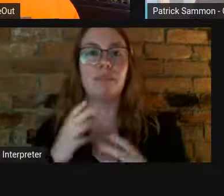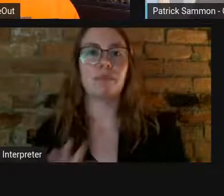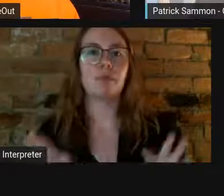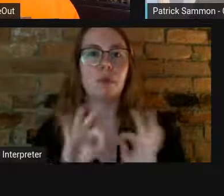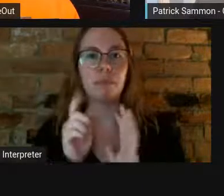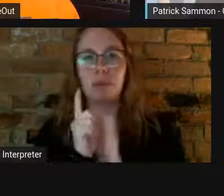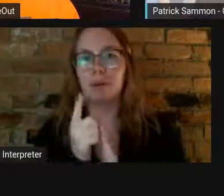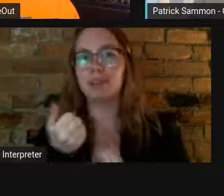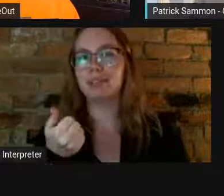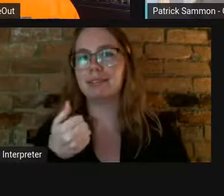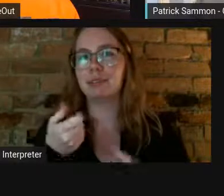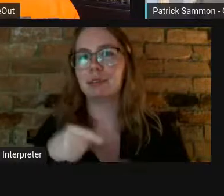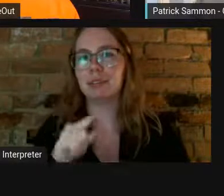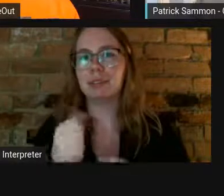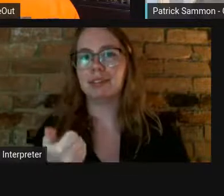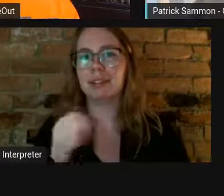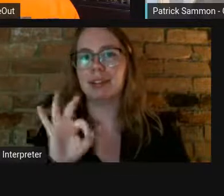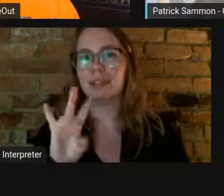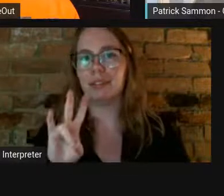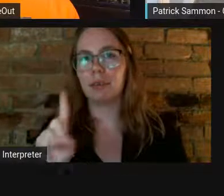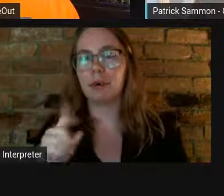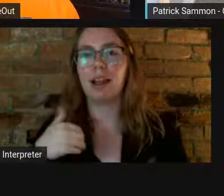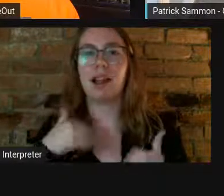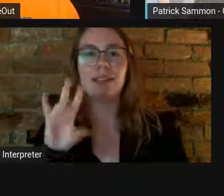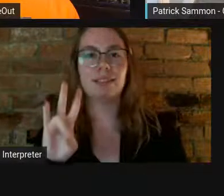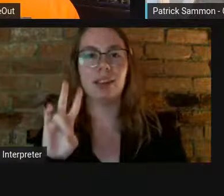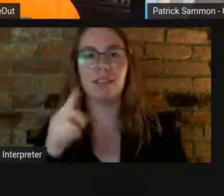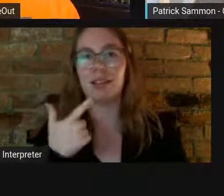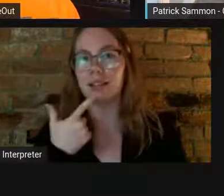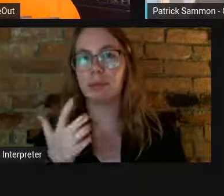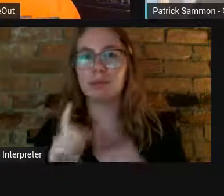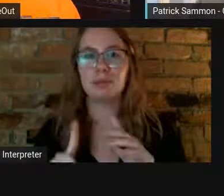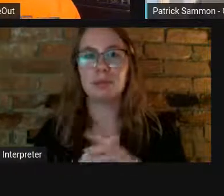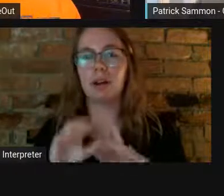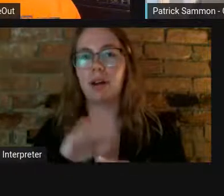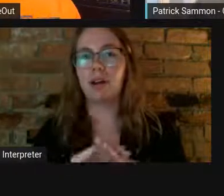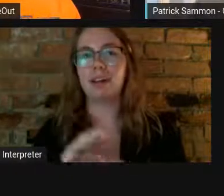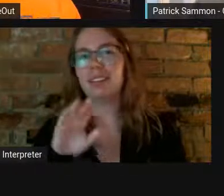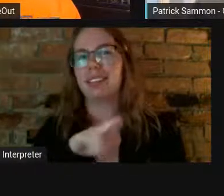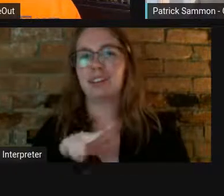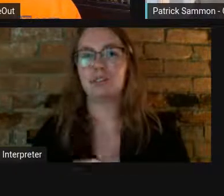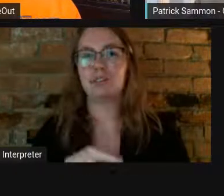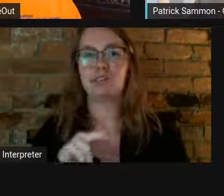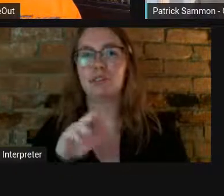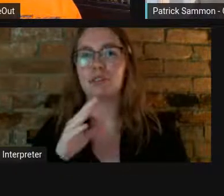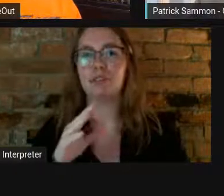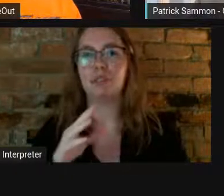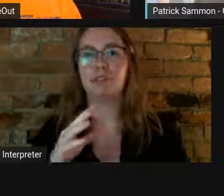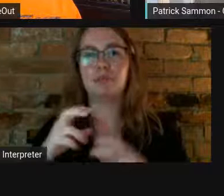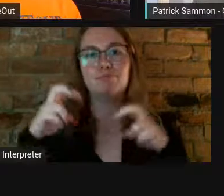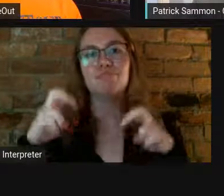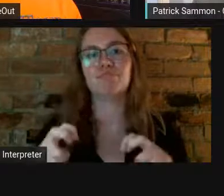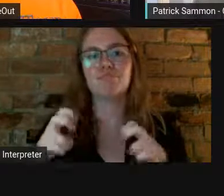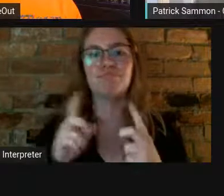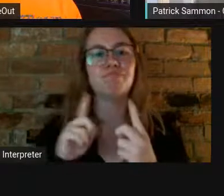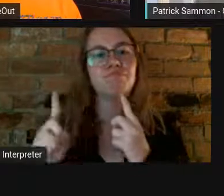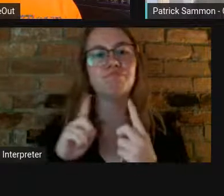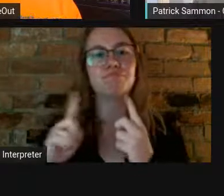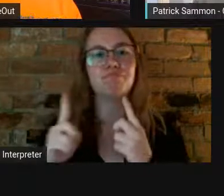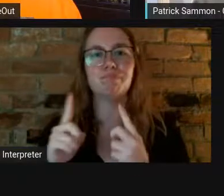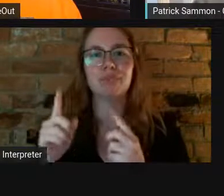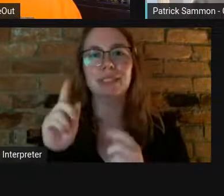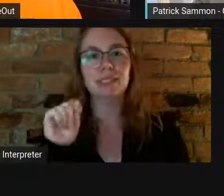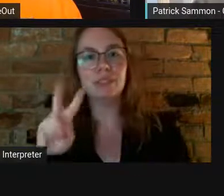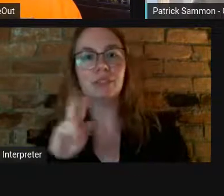of seven out lesbians appeared on the David Susskind show, which was a national talk show on PBS. And it was the first time that, you know, a group